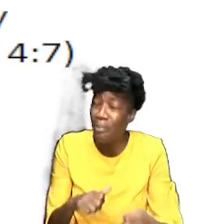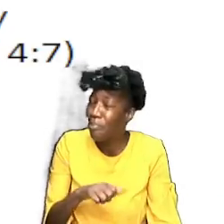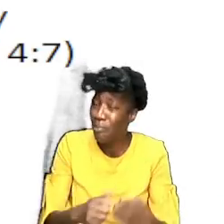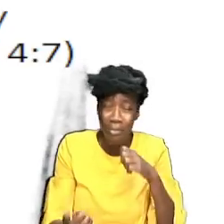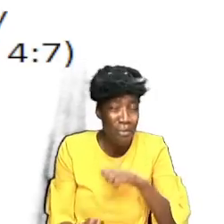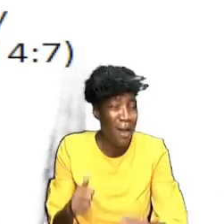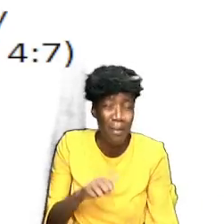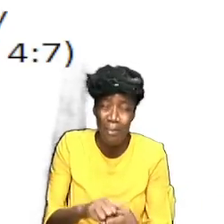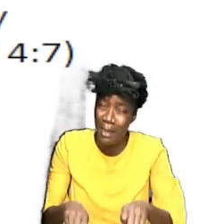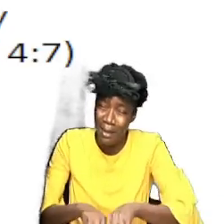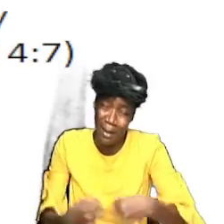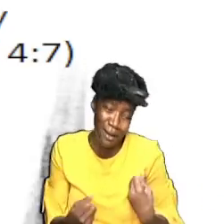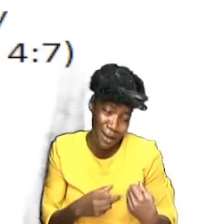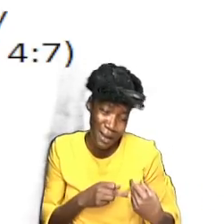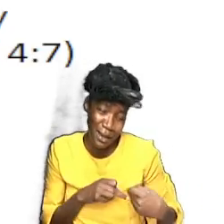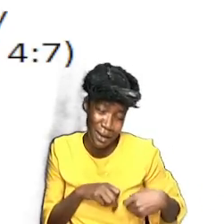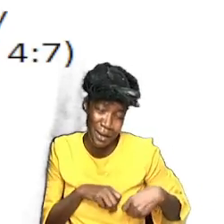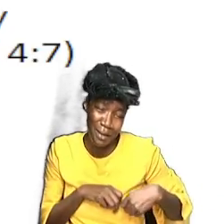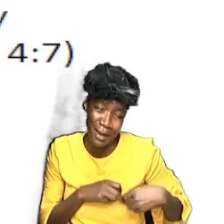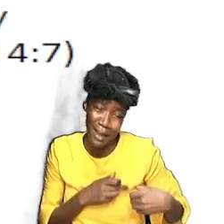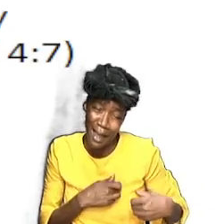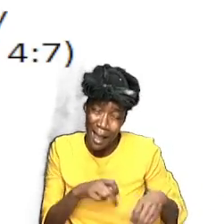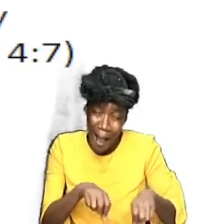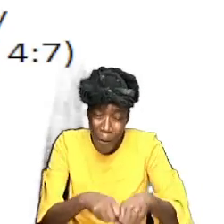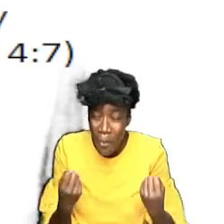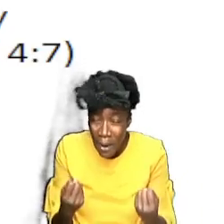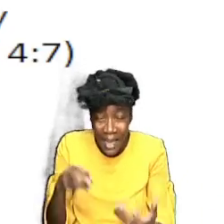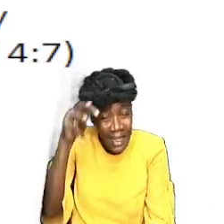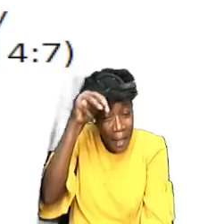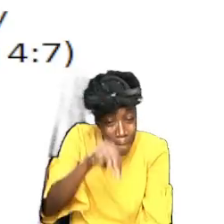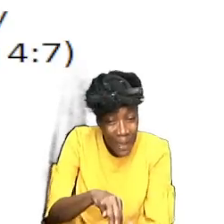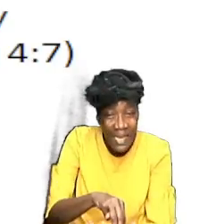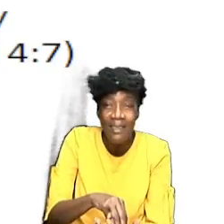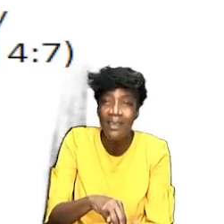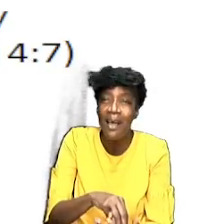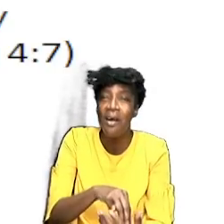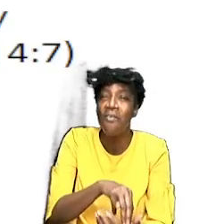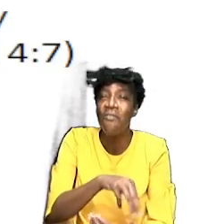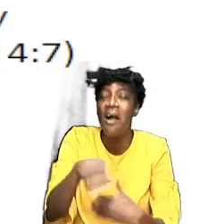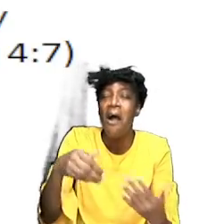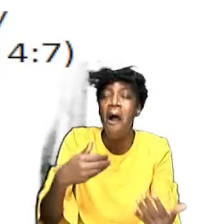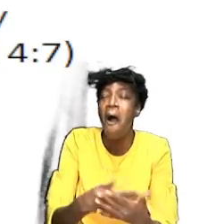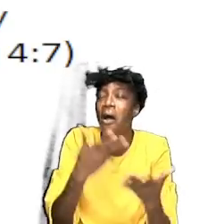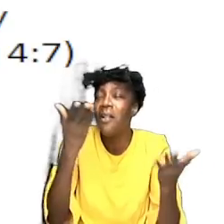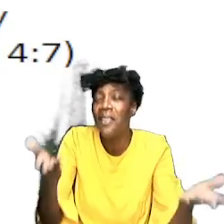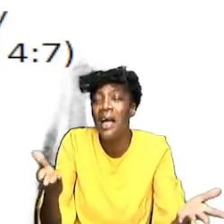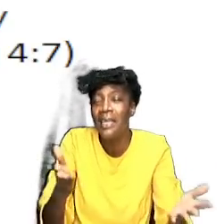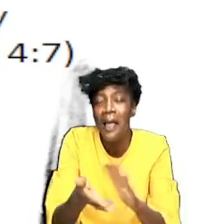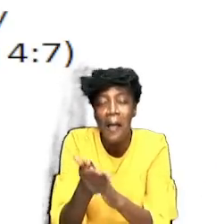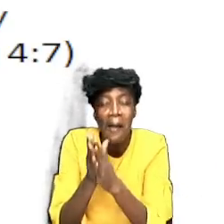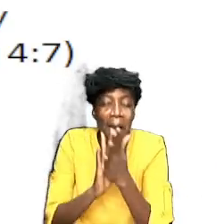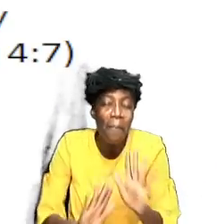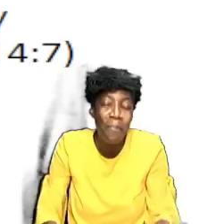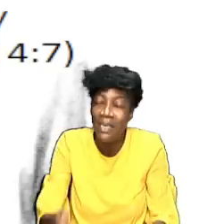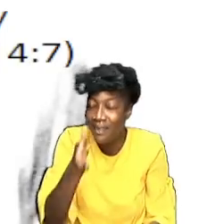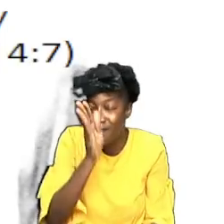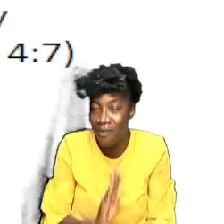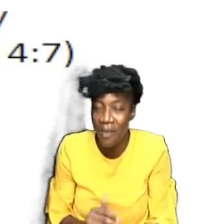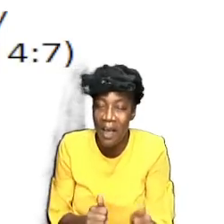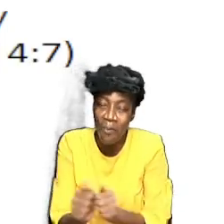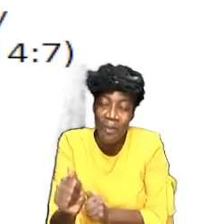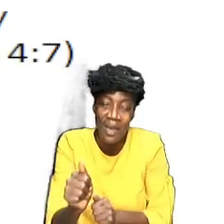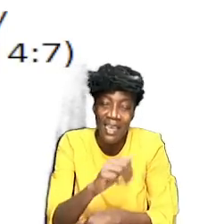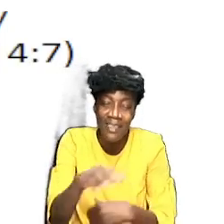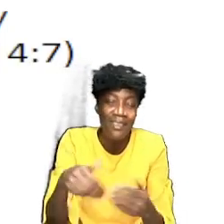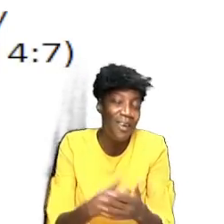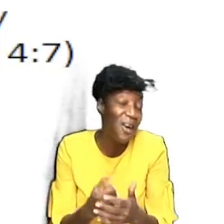and heartbreak and whatever the case is, but in the midst of all of that, the peace of God, which pass all